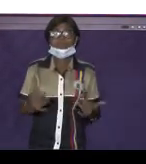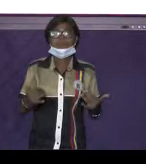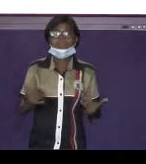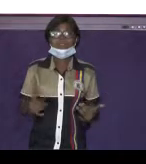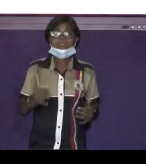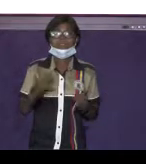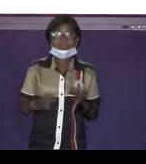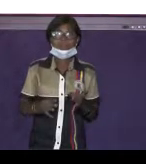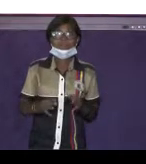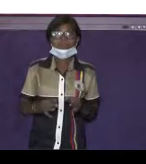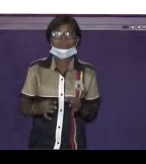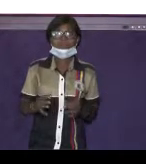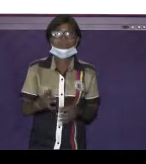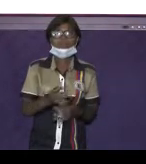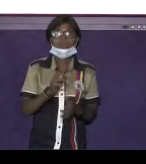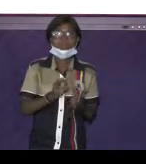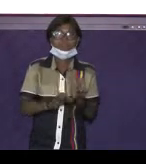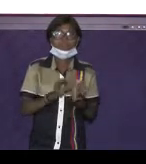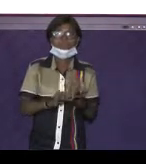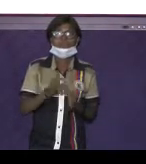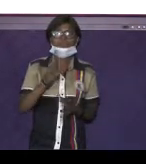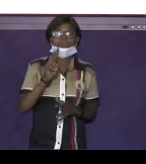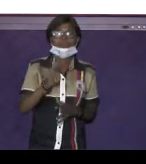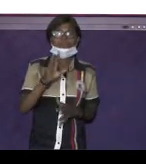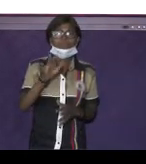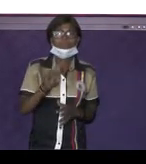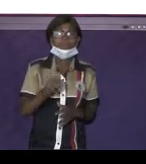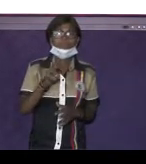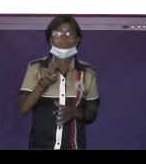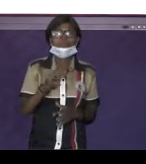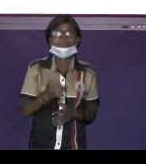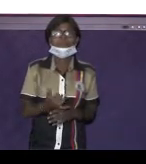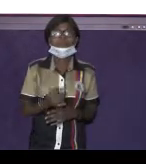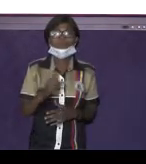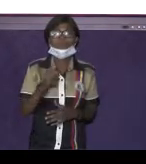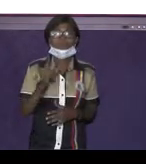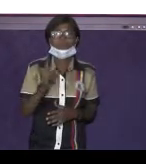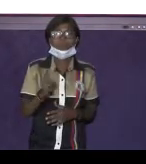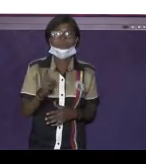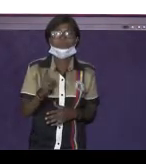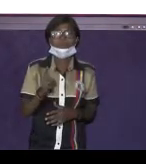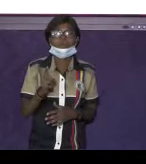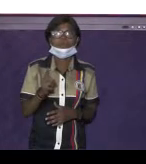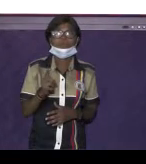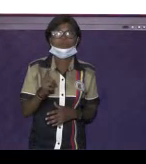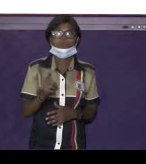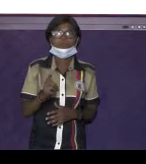Now, if we count all the 2 by 2 squares, let's go. 1,